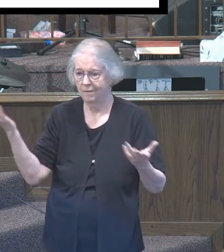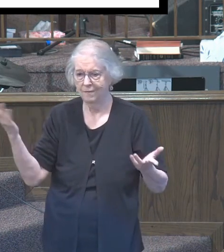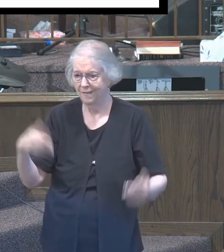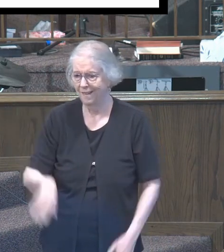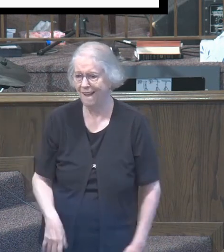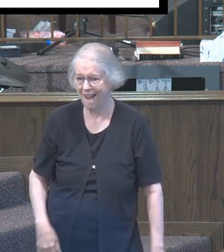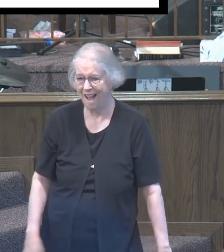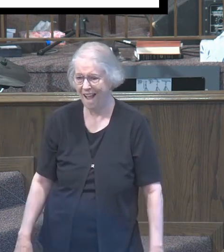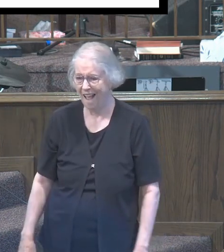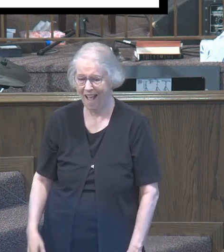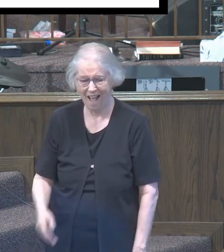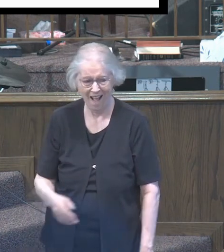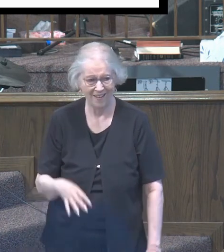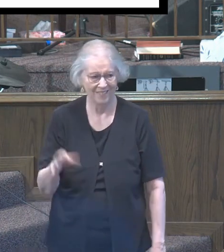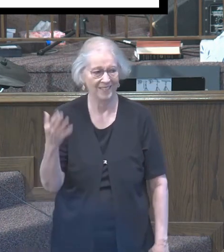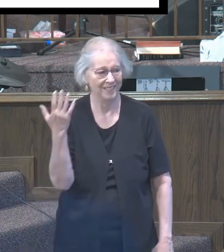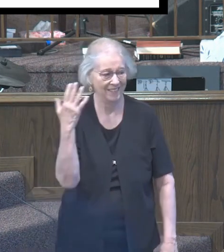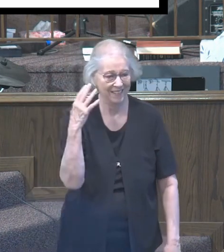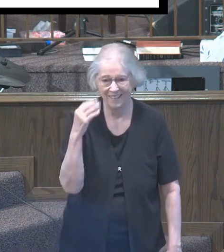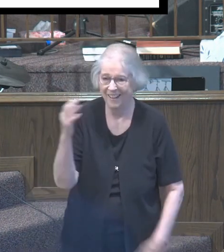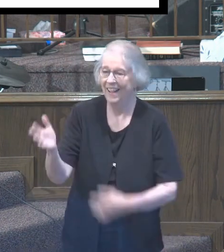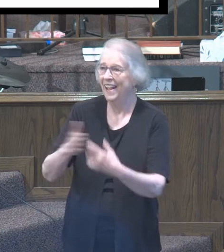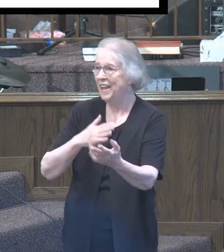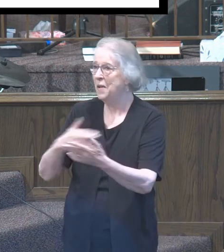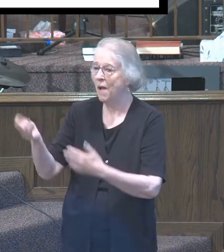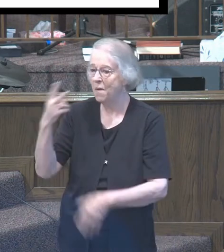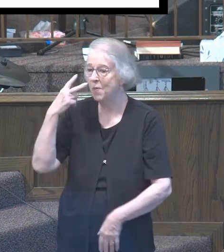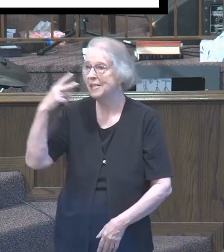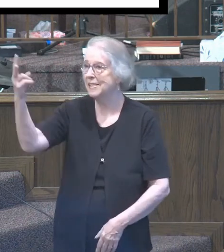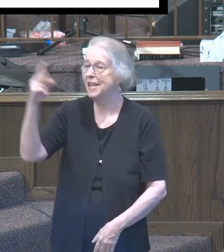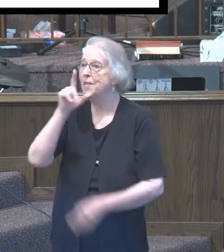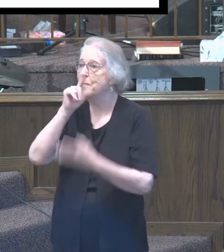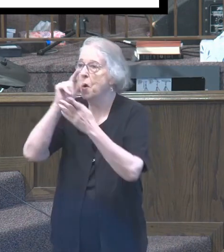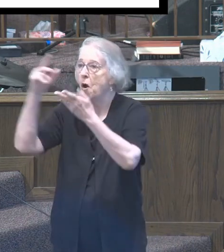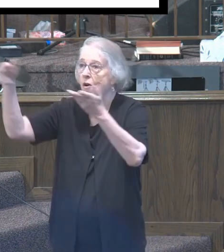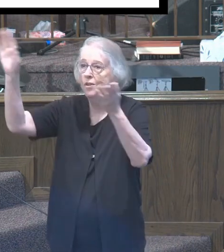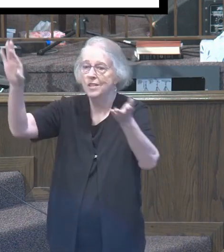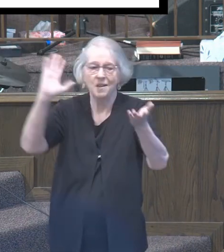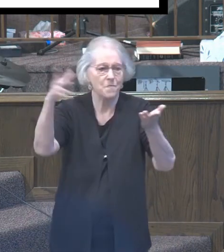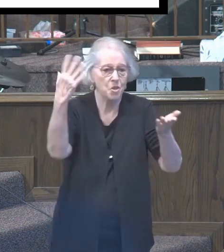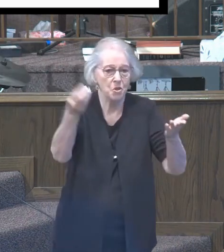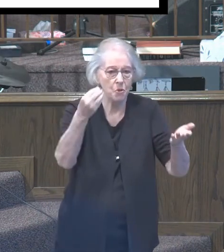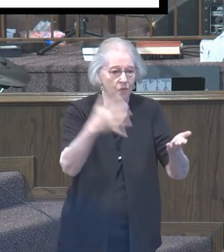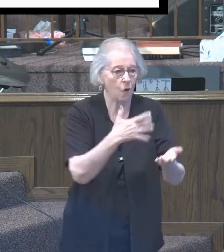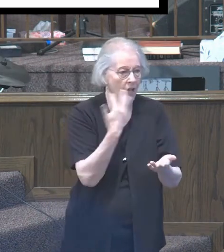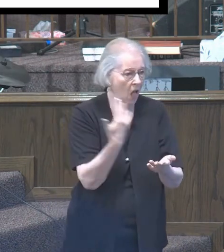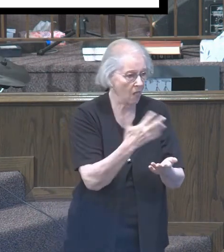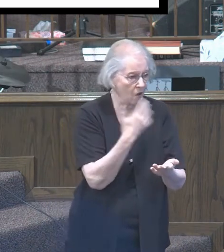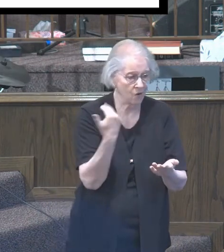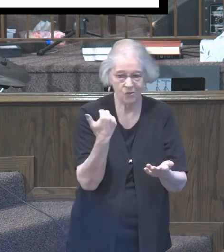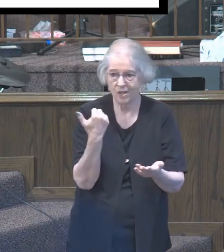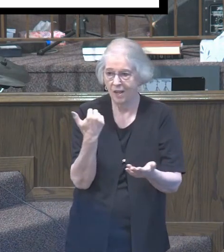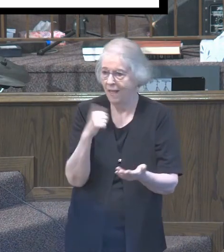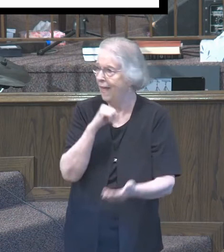fussing in front of the mirror, even gotten taller by so much as an inch? all this time and money wasted on